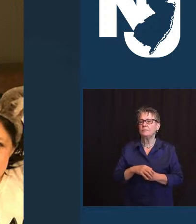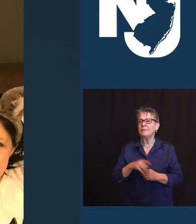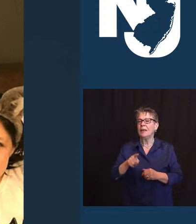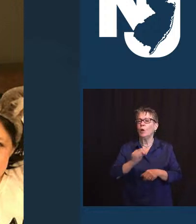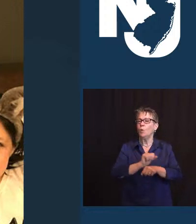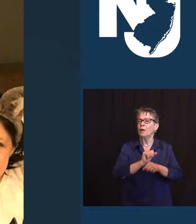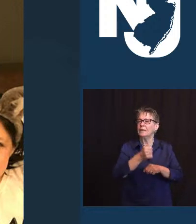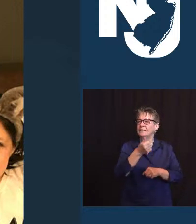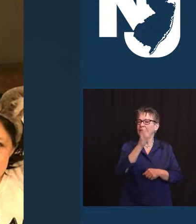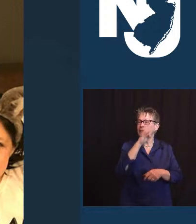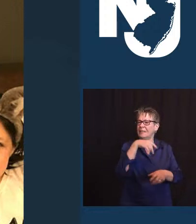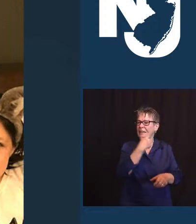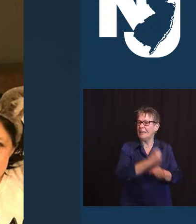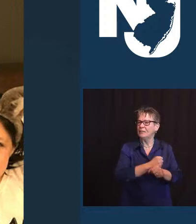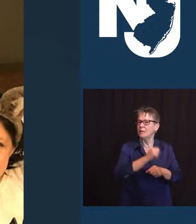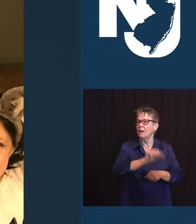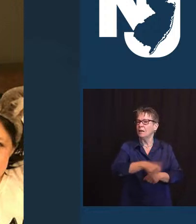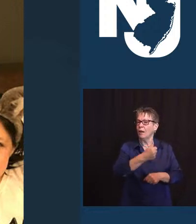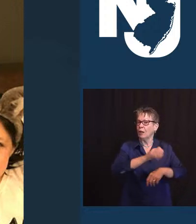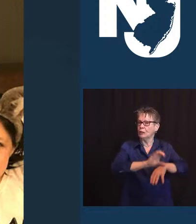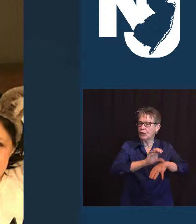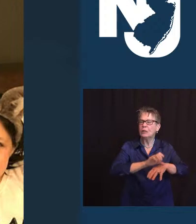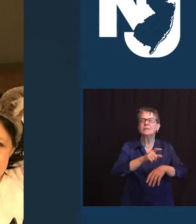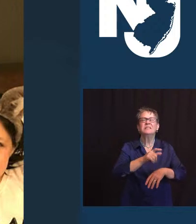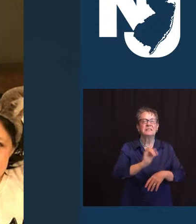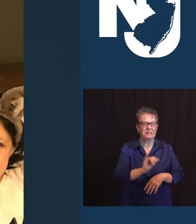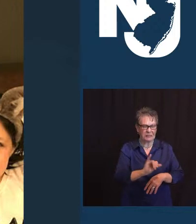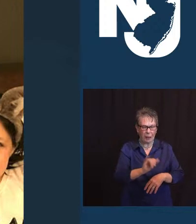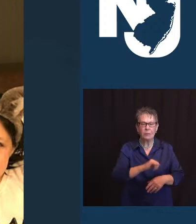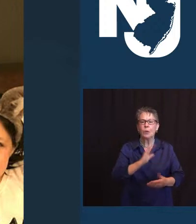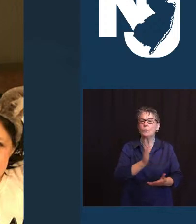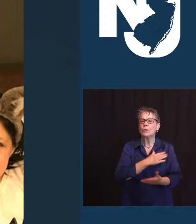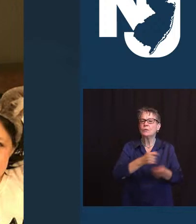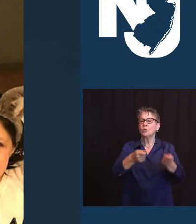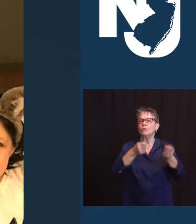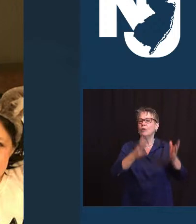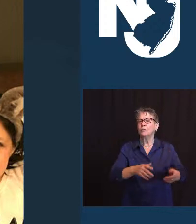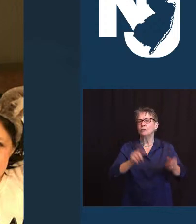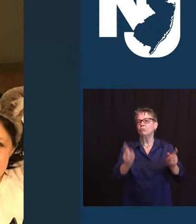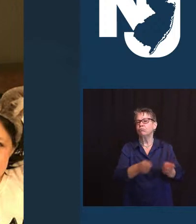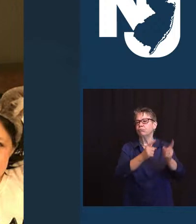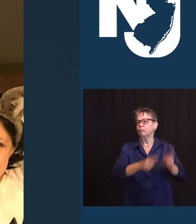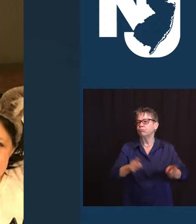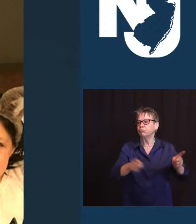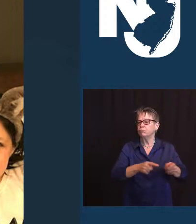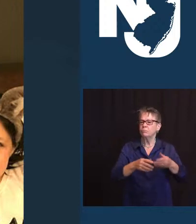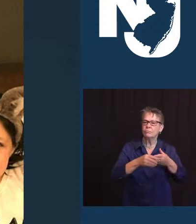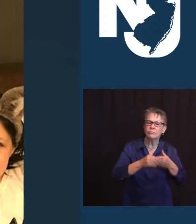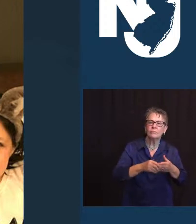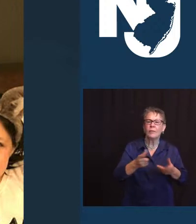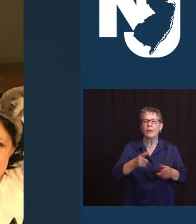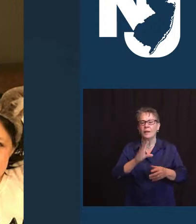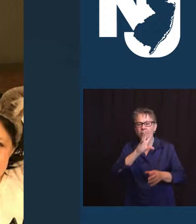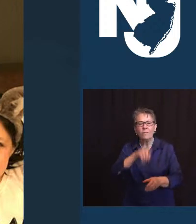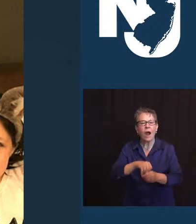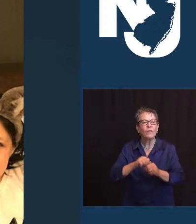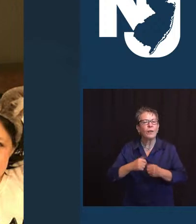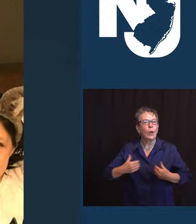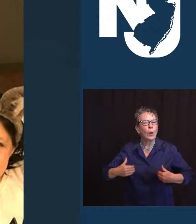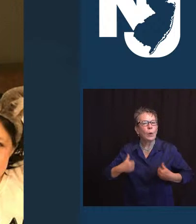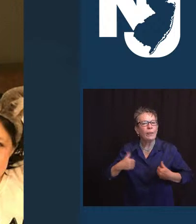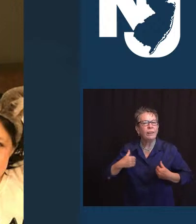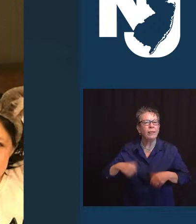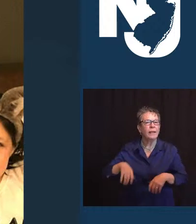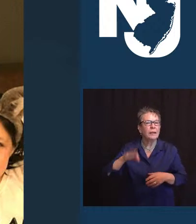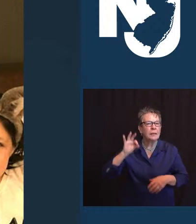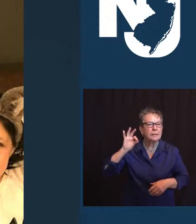Elizabeth. In both houses of worship, he brought music to the youth ministry. In addition to his church duties,